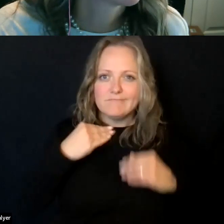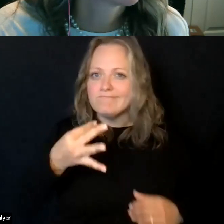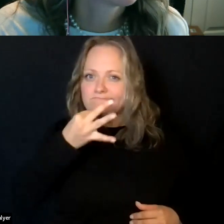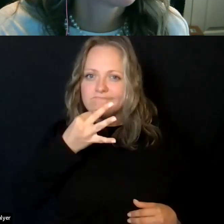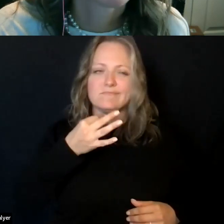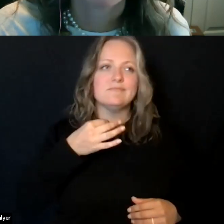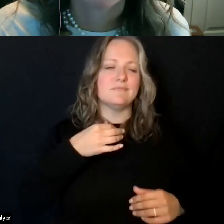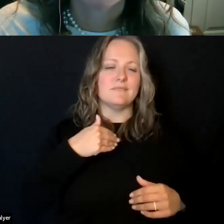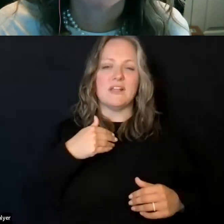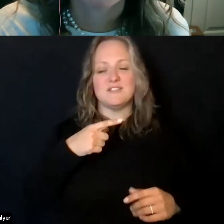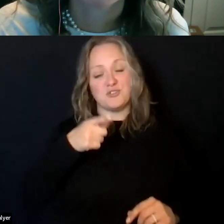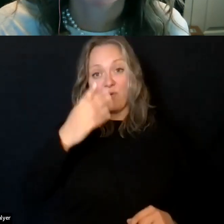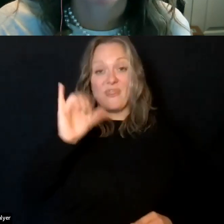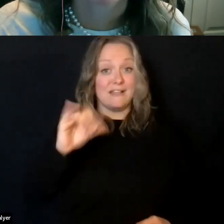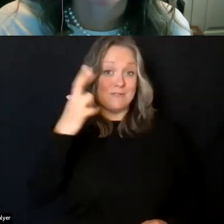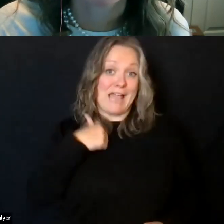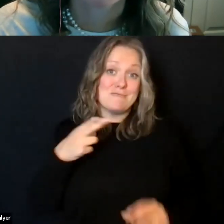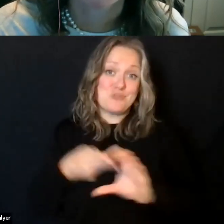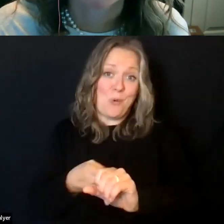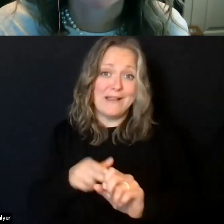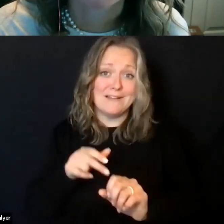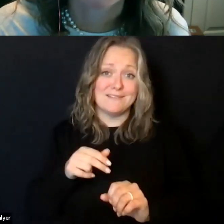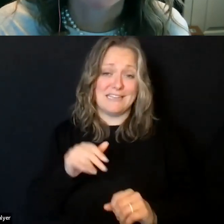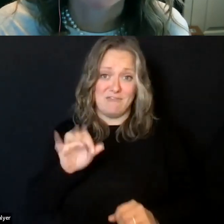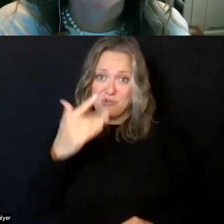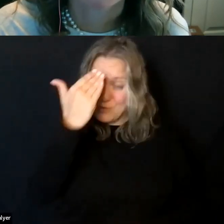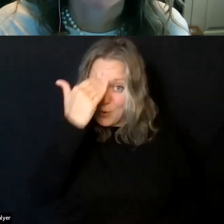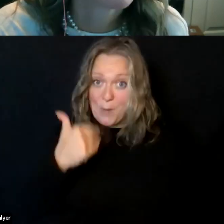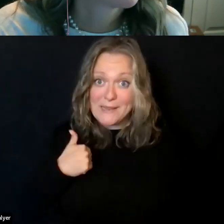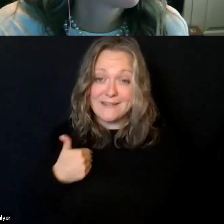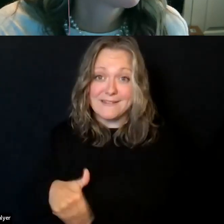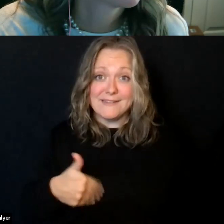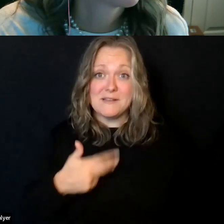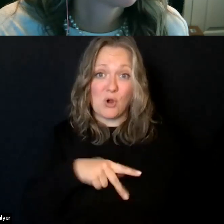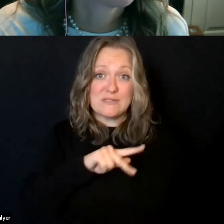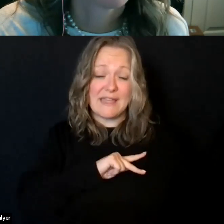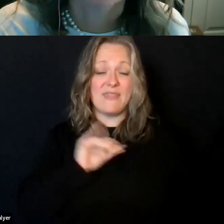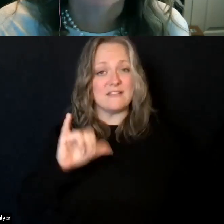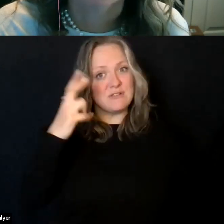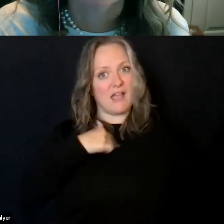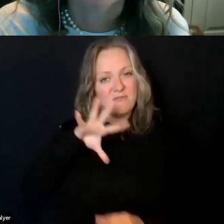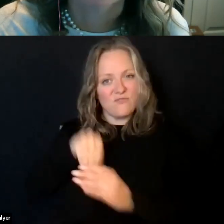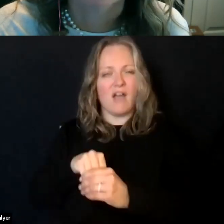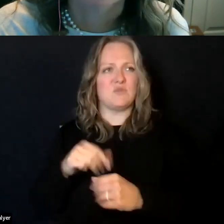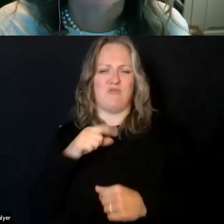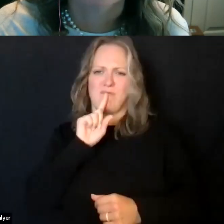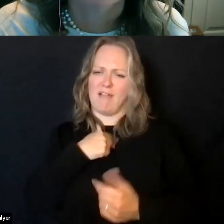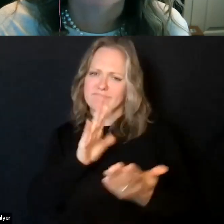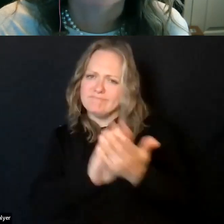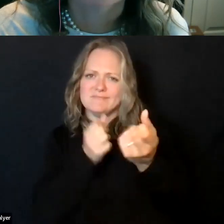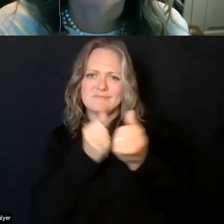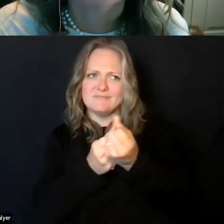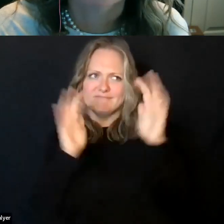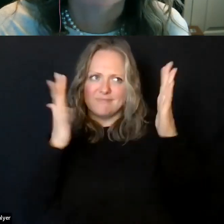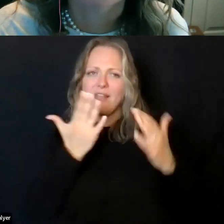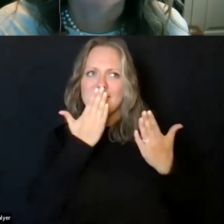of all, if you know me personally, but that's major props to public health for doing that. Because it can be a